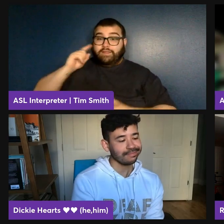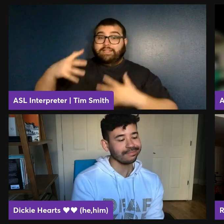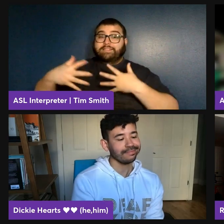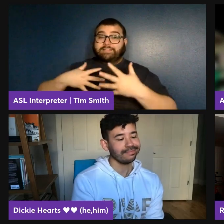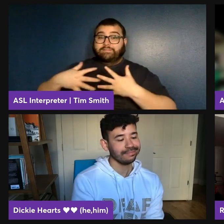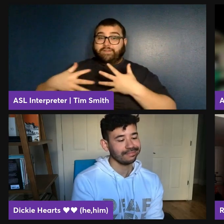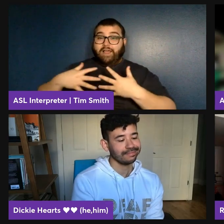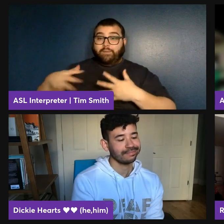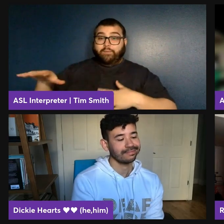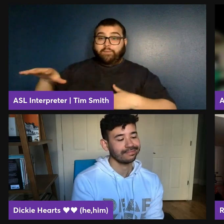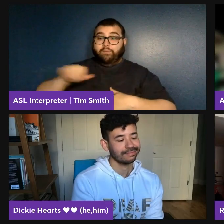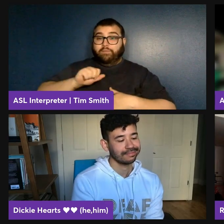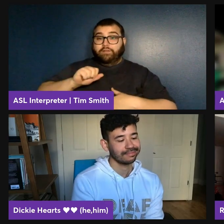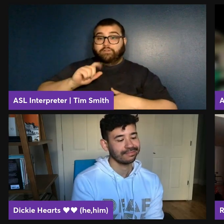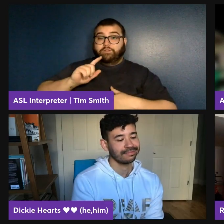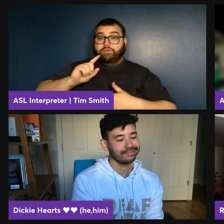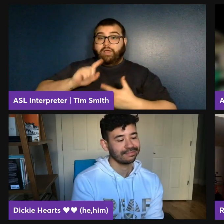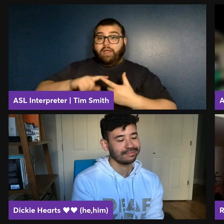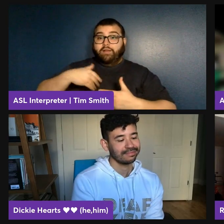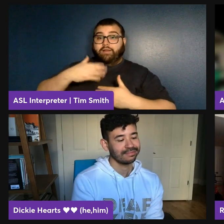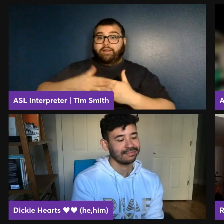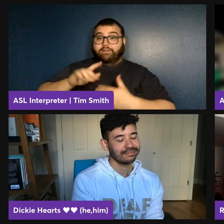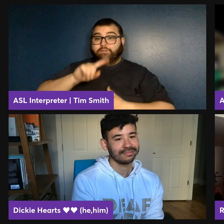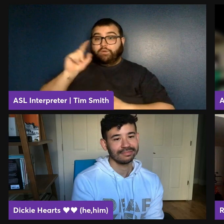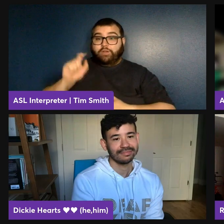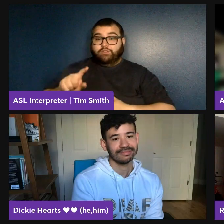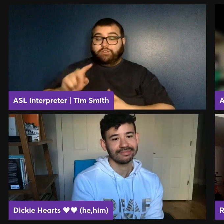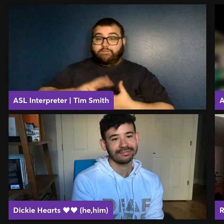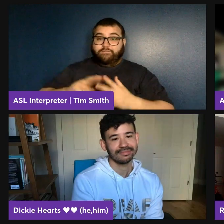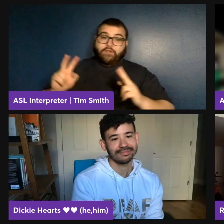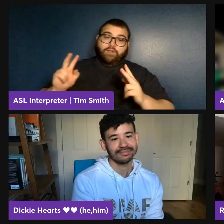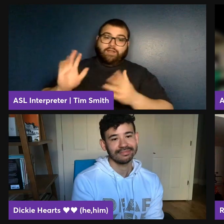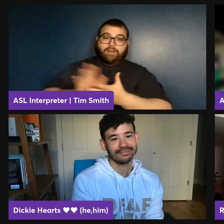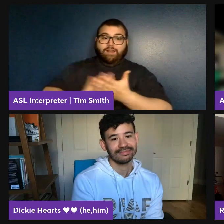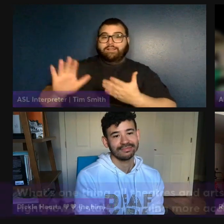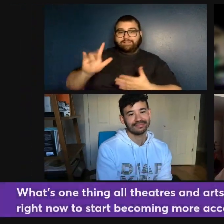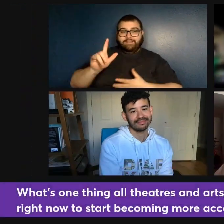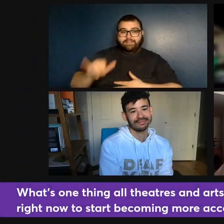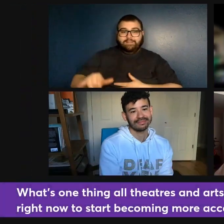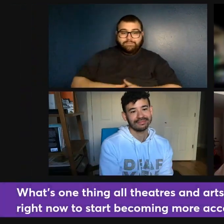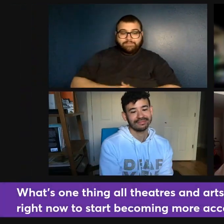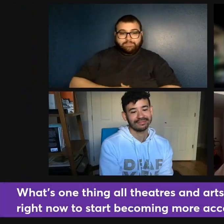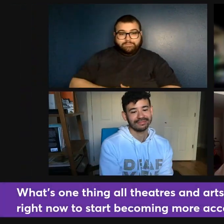into our next question very nicely.